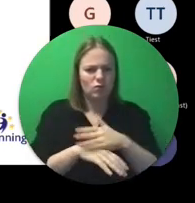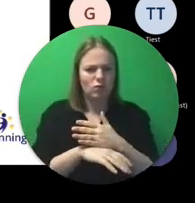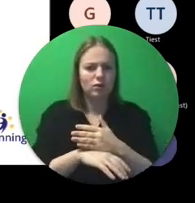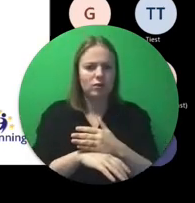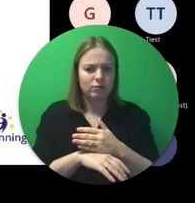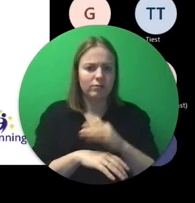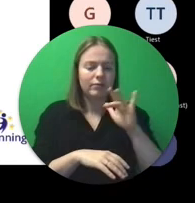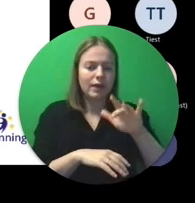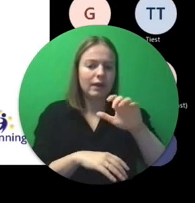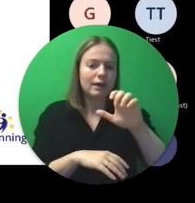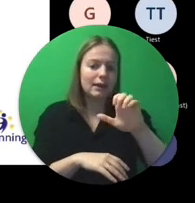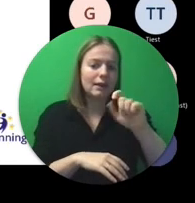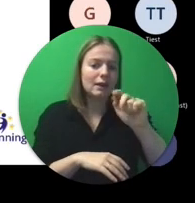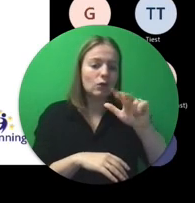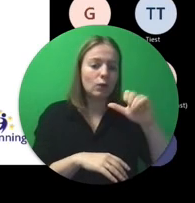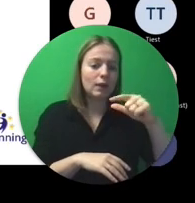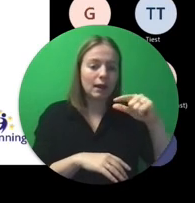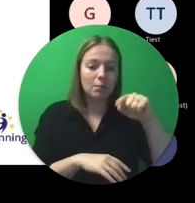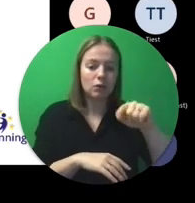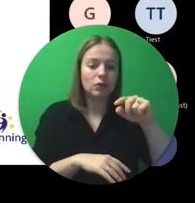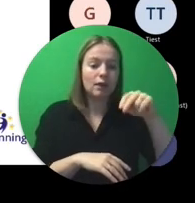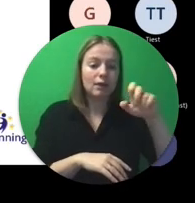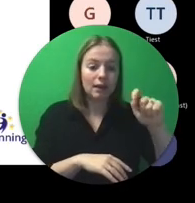register, and start e-twinning.